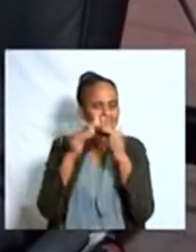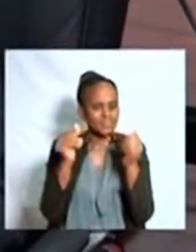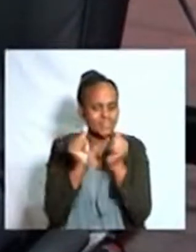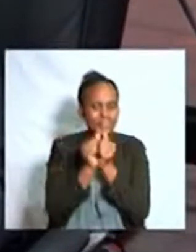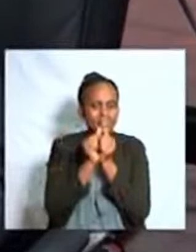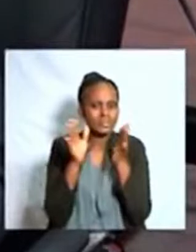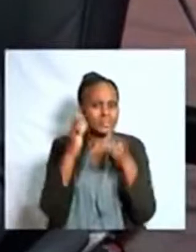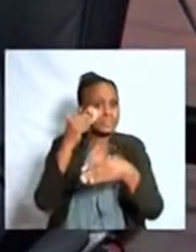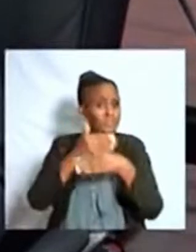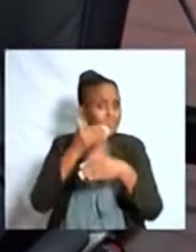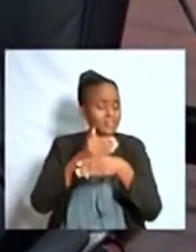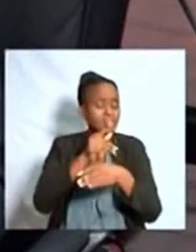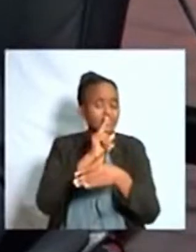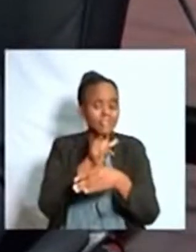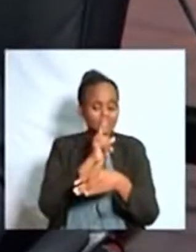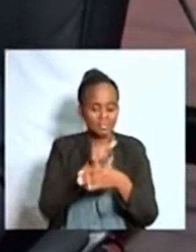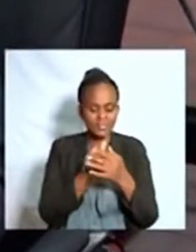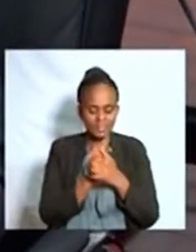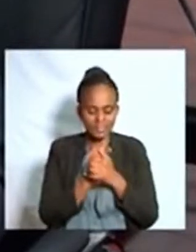without windows.